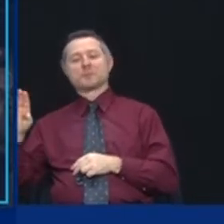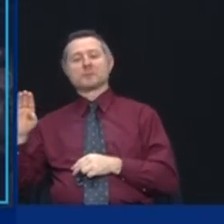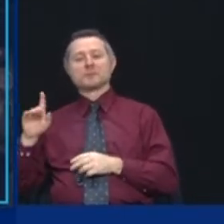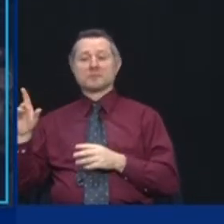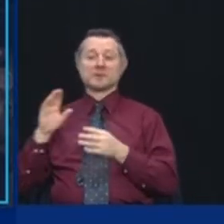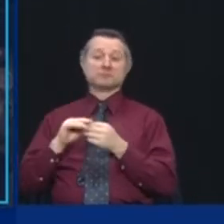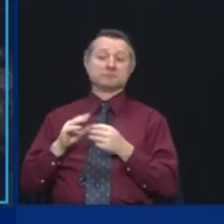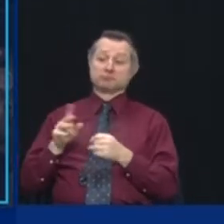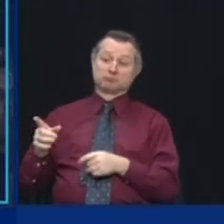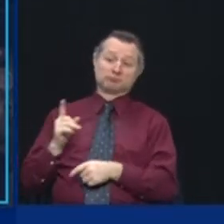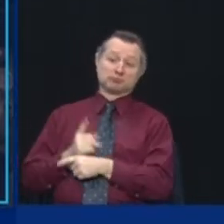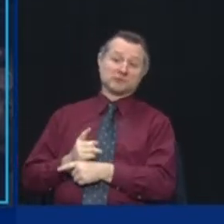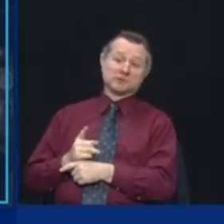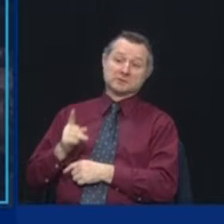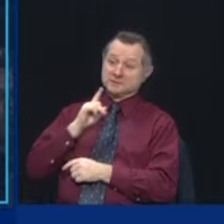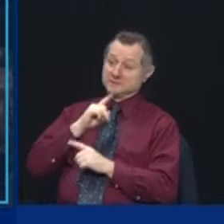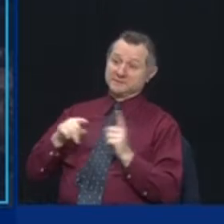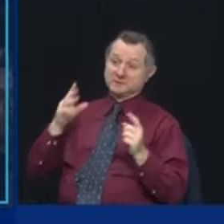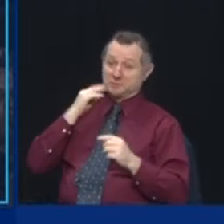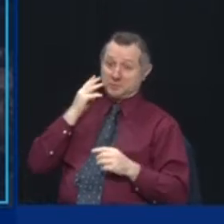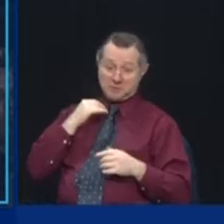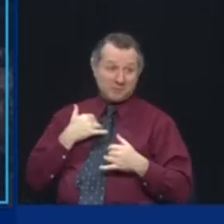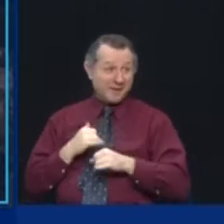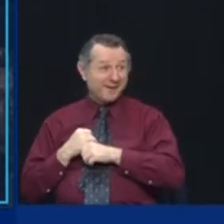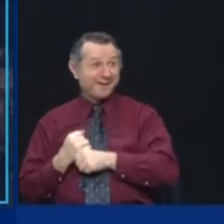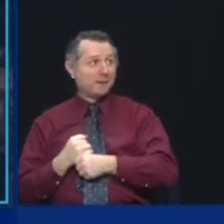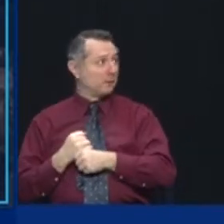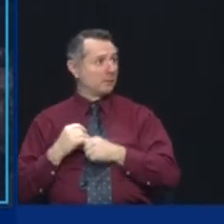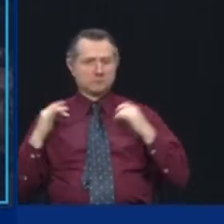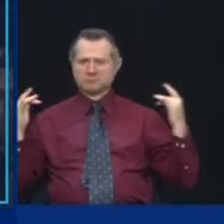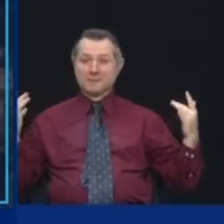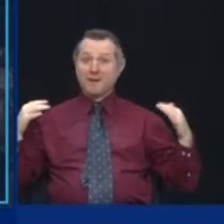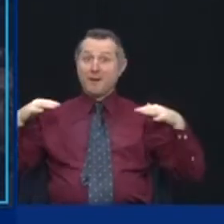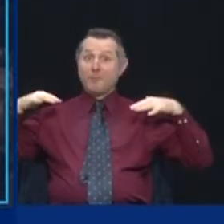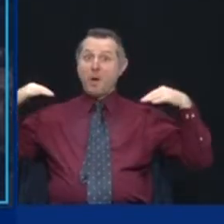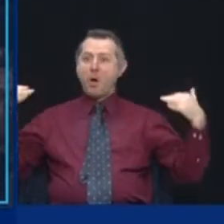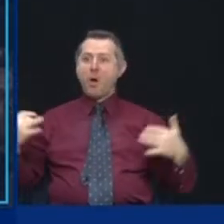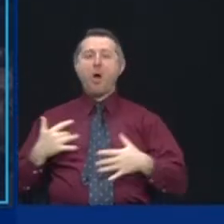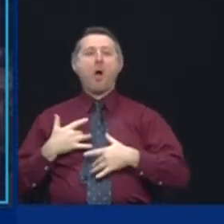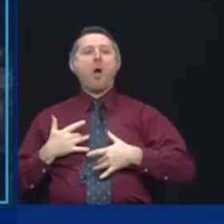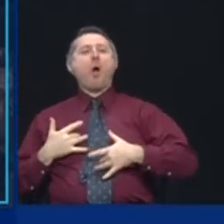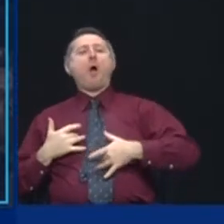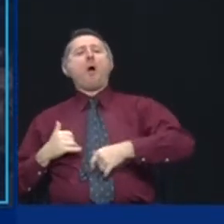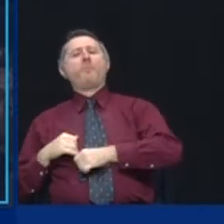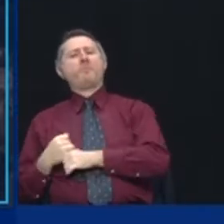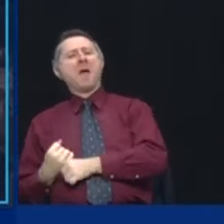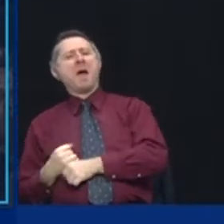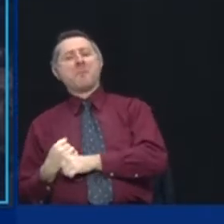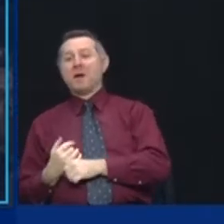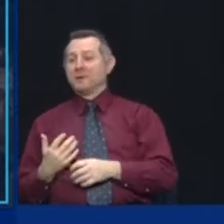crowd. And I think Mr. Alderson and Mr. Levine can expand, but the